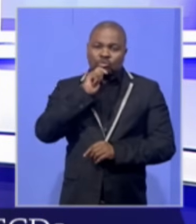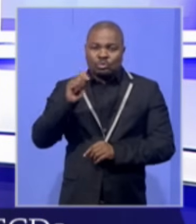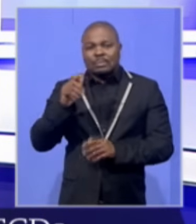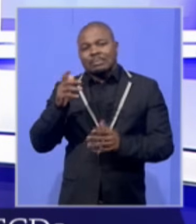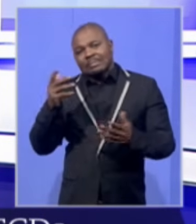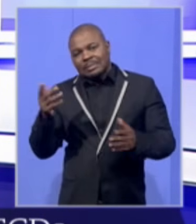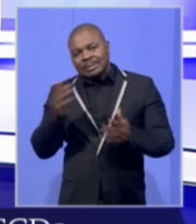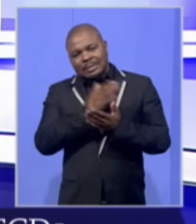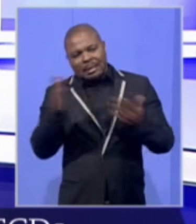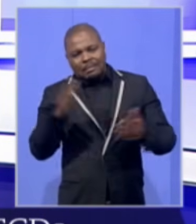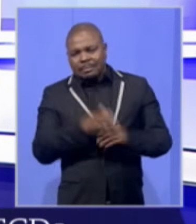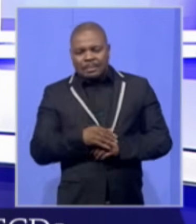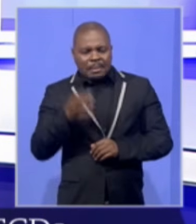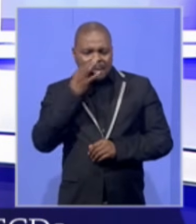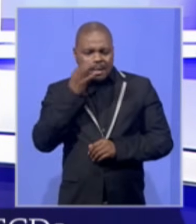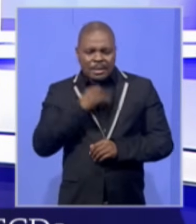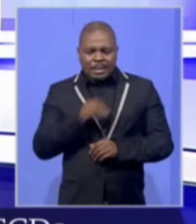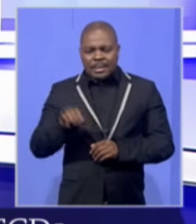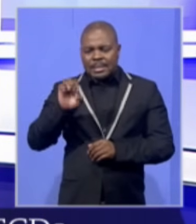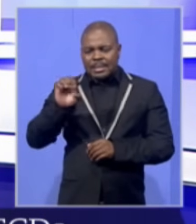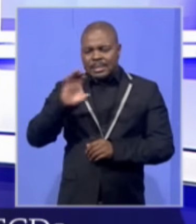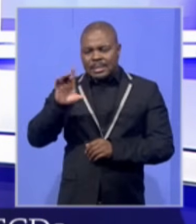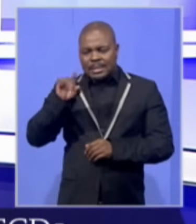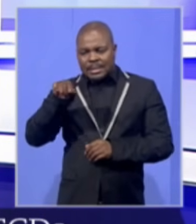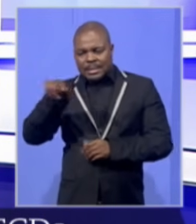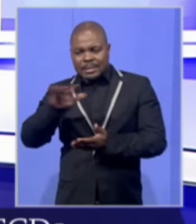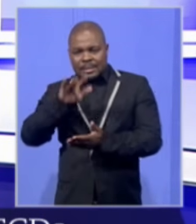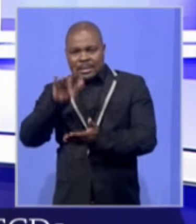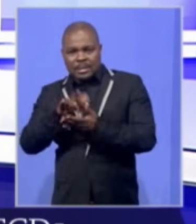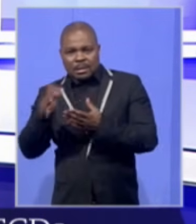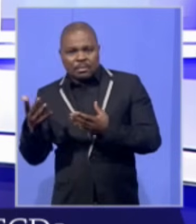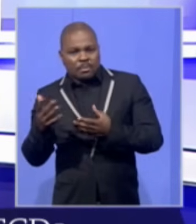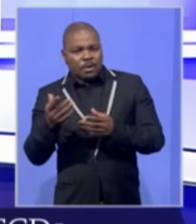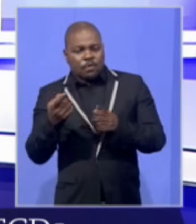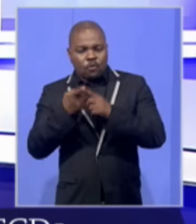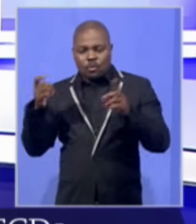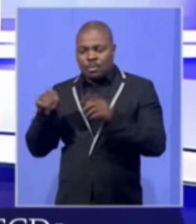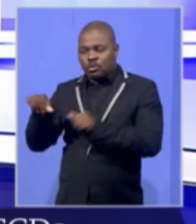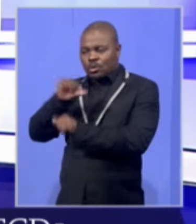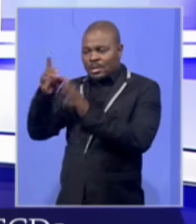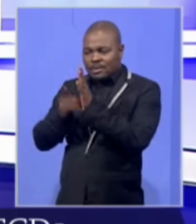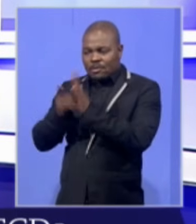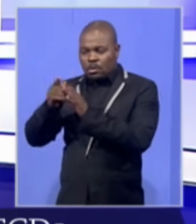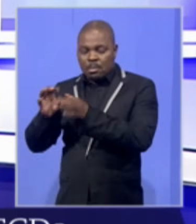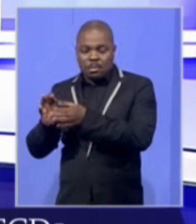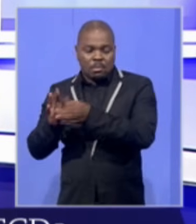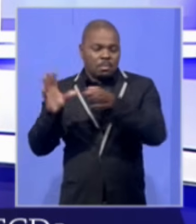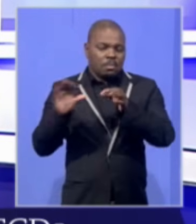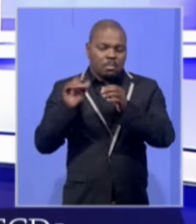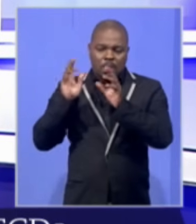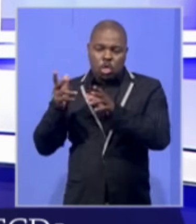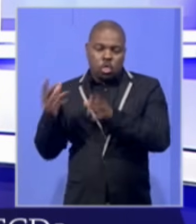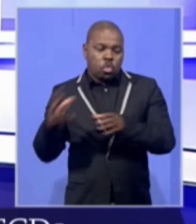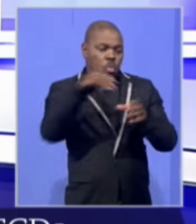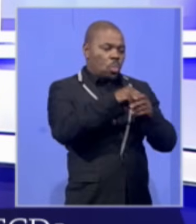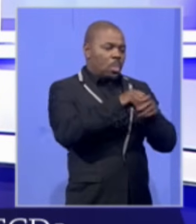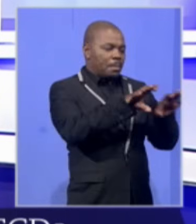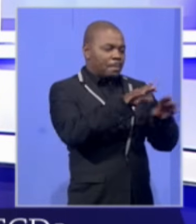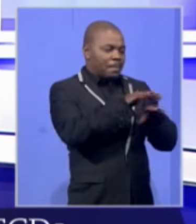kemo kgatlhanong ya go fetisetsa ditikwatikwe tsa ECD go tswa go lefapha la tlhabololo loago go ya go la thuto ya